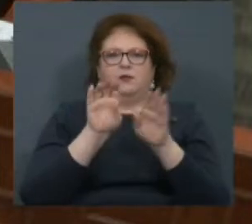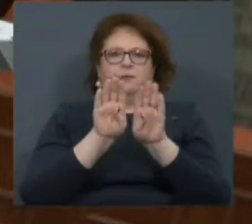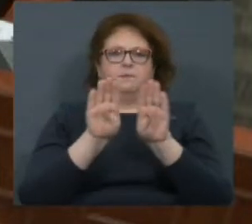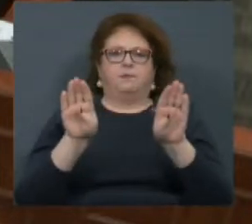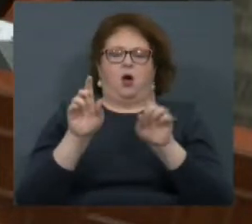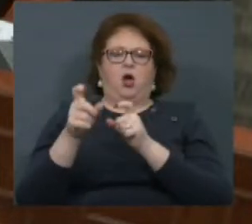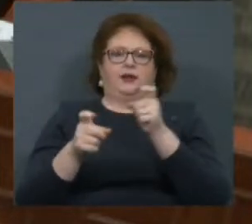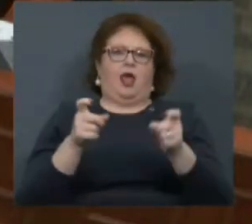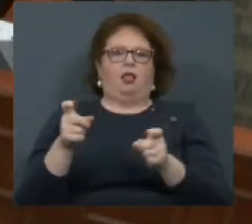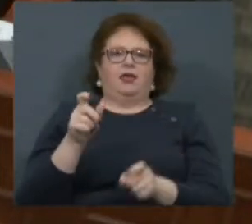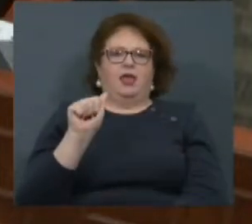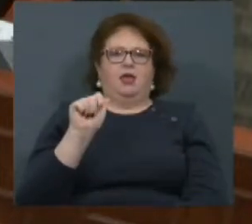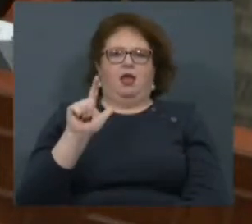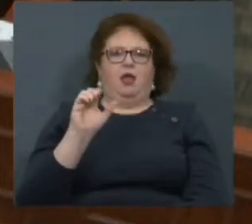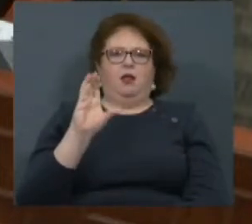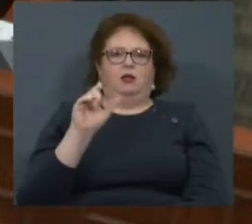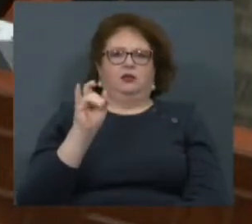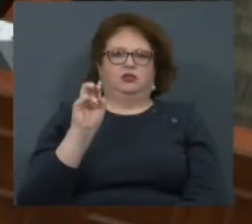allocation,